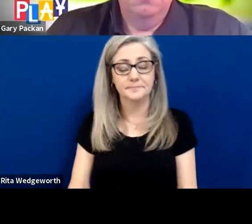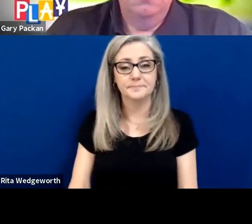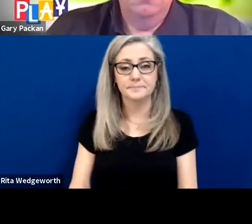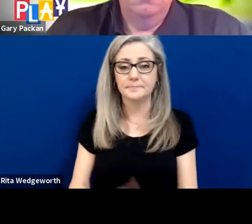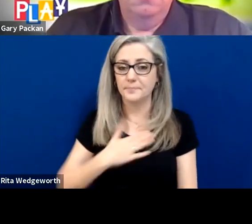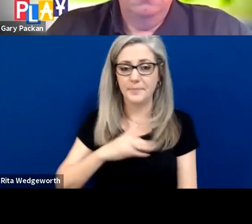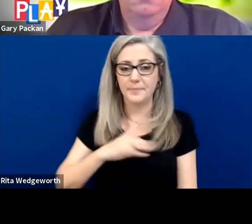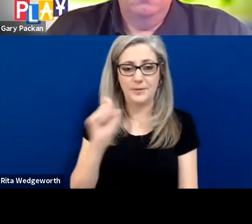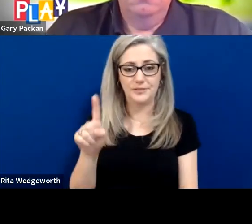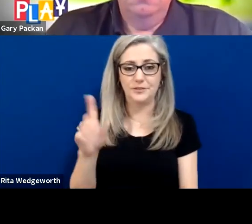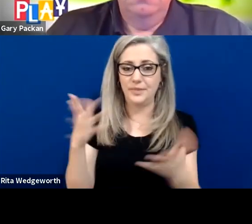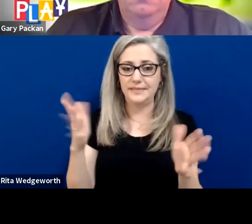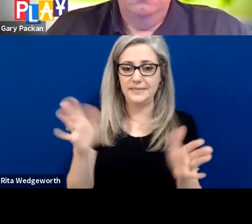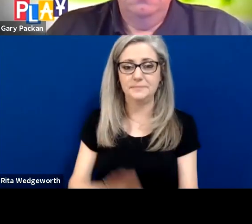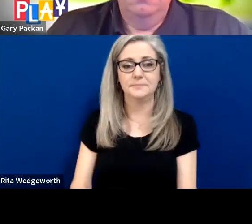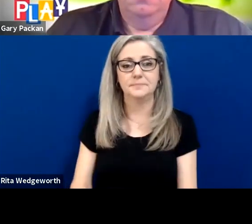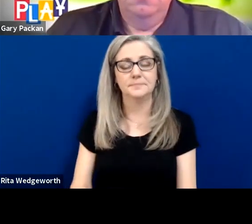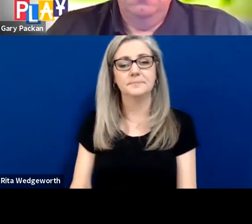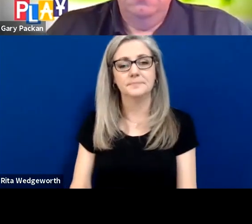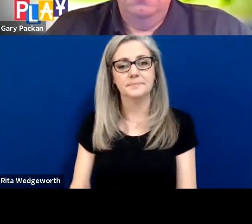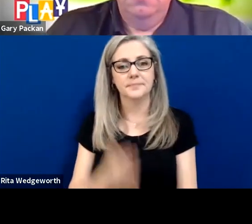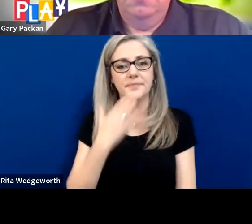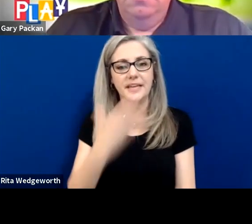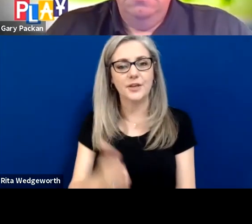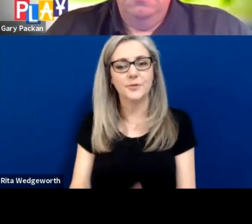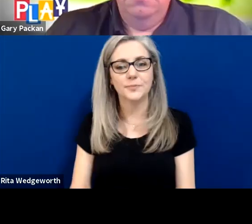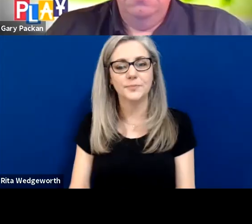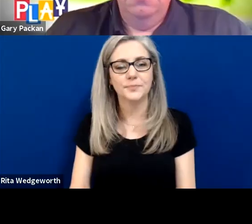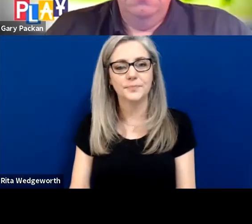question. yes, sir. Thank you. Thank you. Uh-huh.